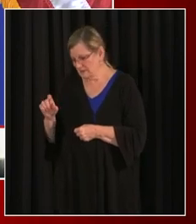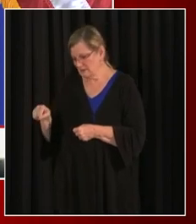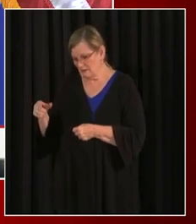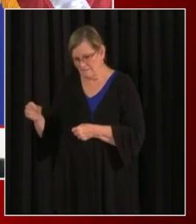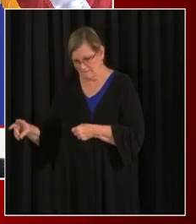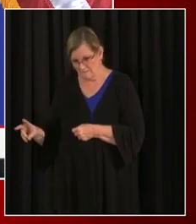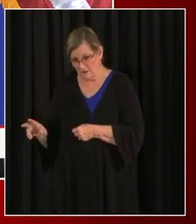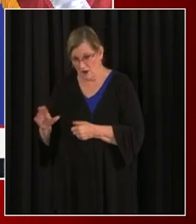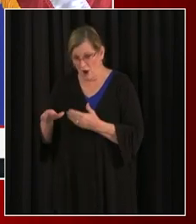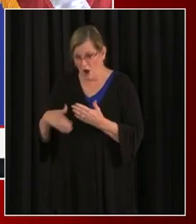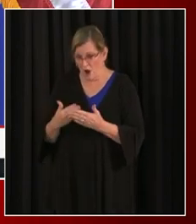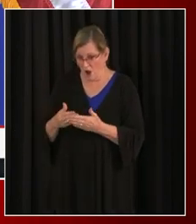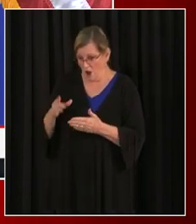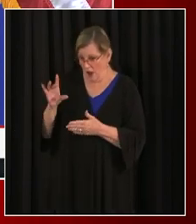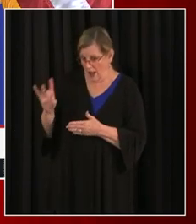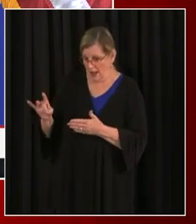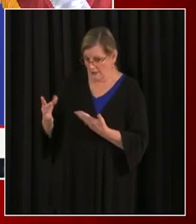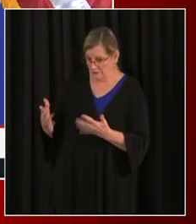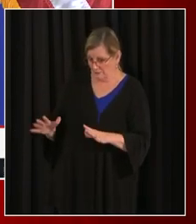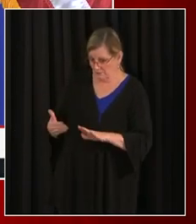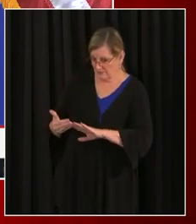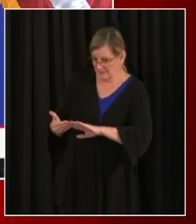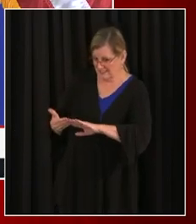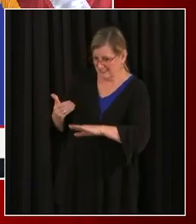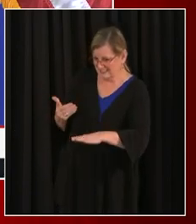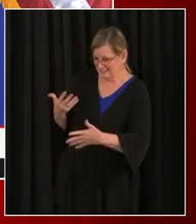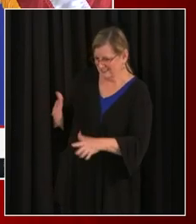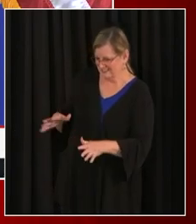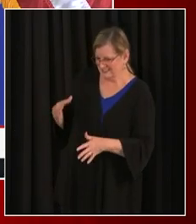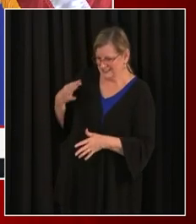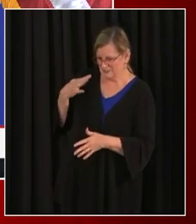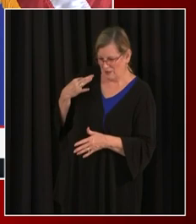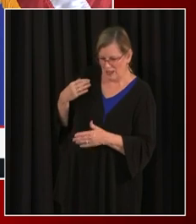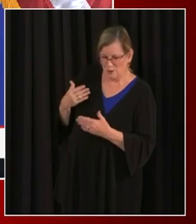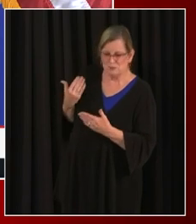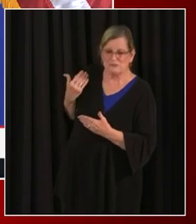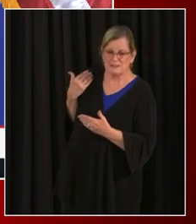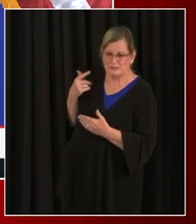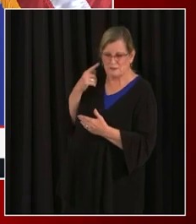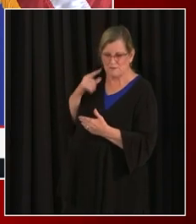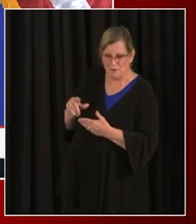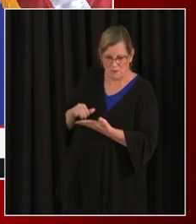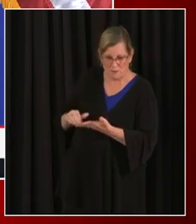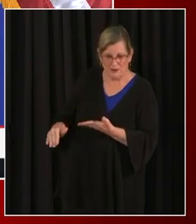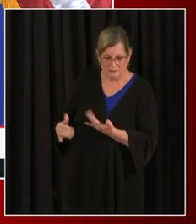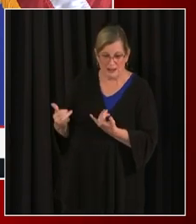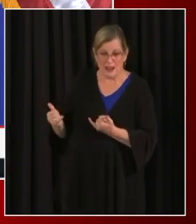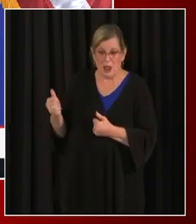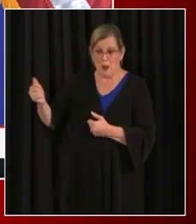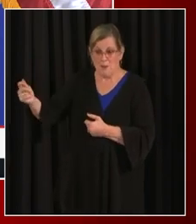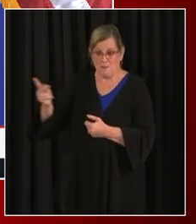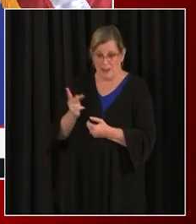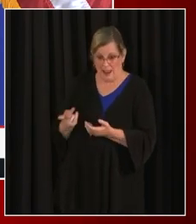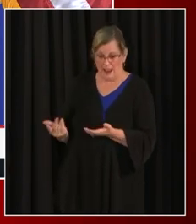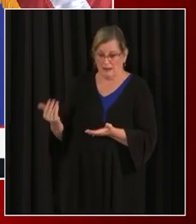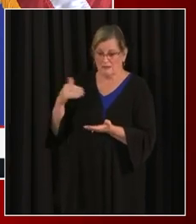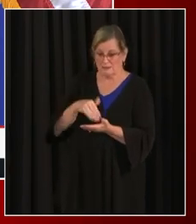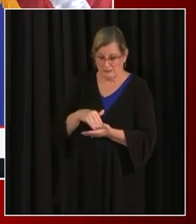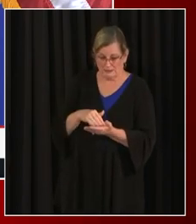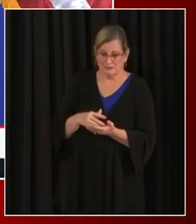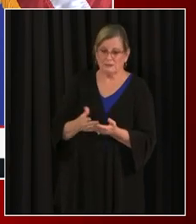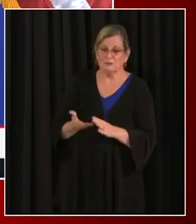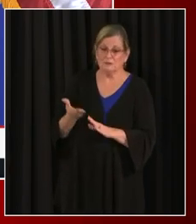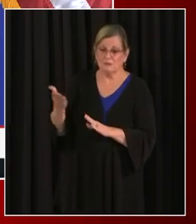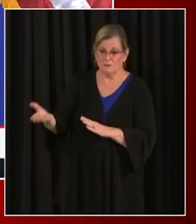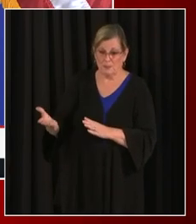previously applied for a waiver, and we are now inviting them back to resubmit their plans based on that new guidance.